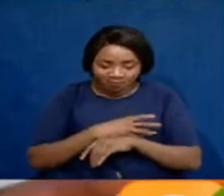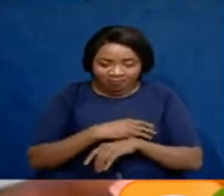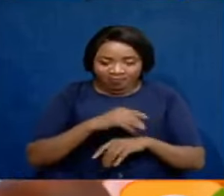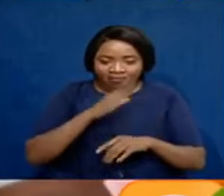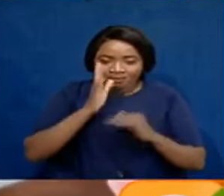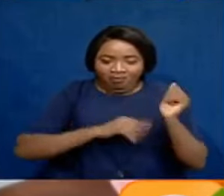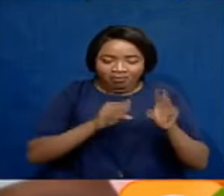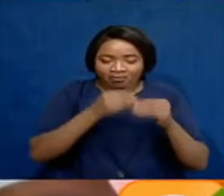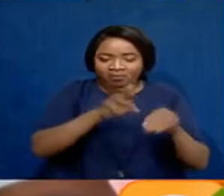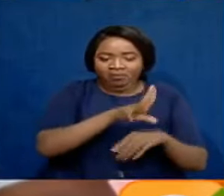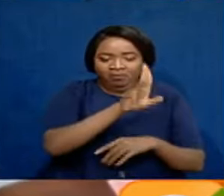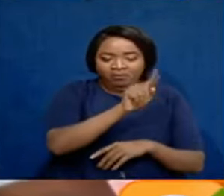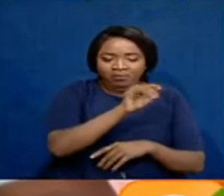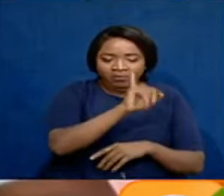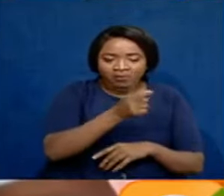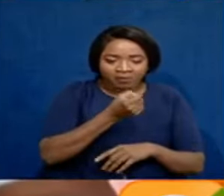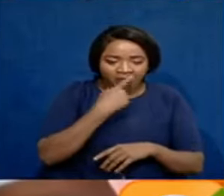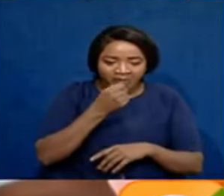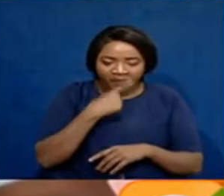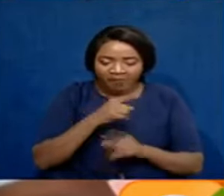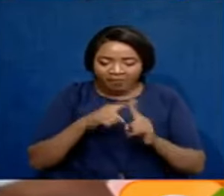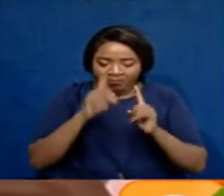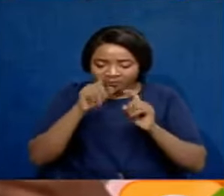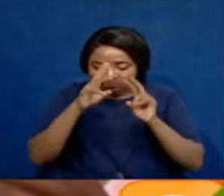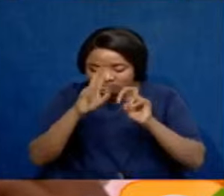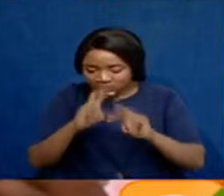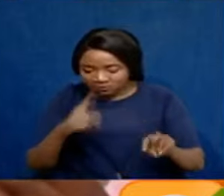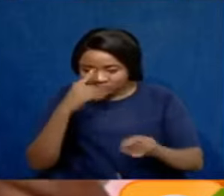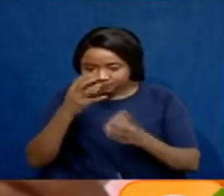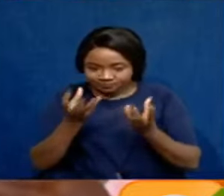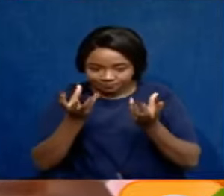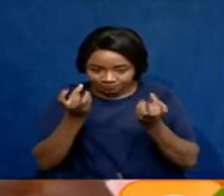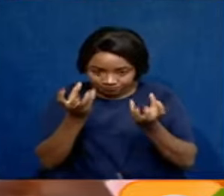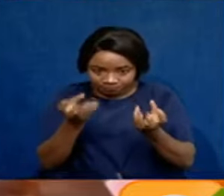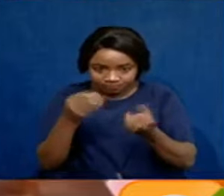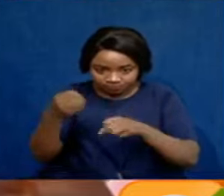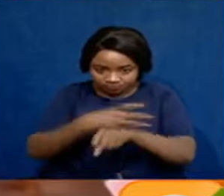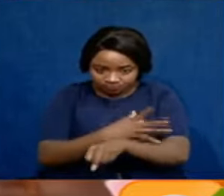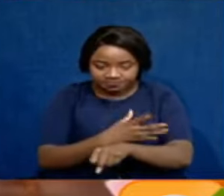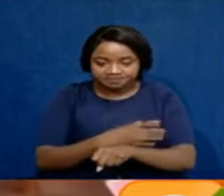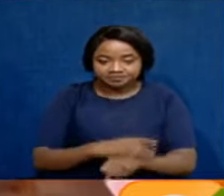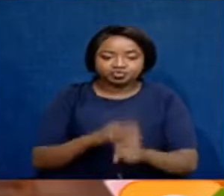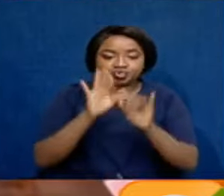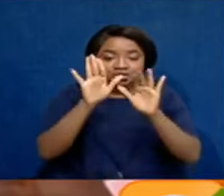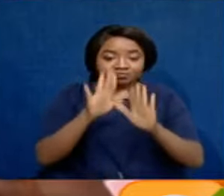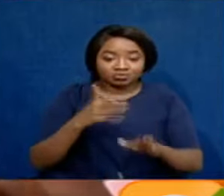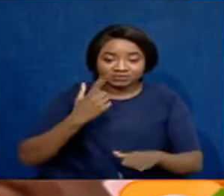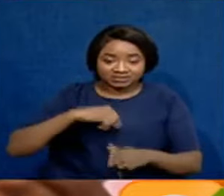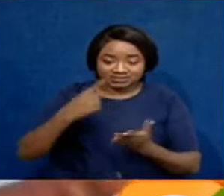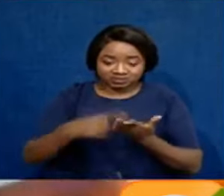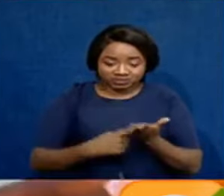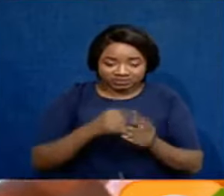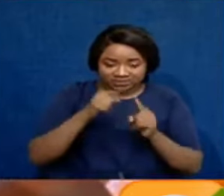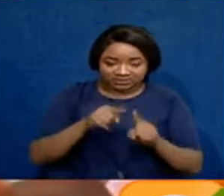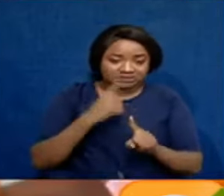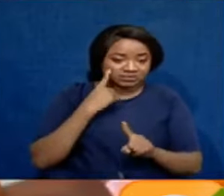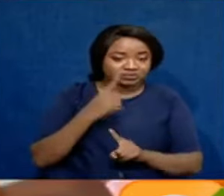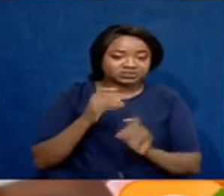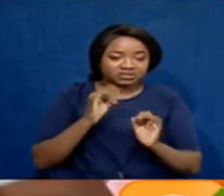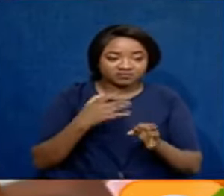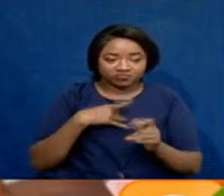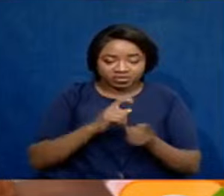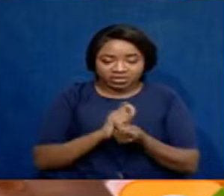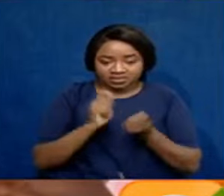can still have prostate cancer and infection. And that is why we want to have this conversation to see whether we can reverse the